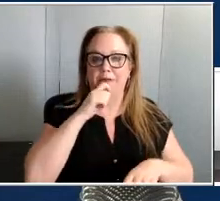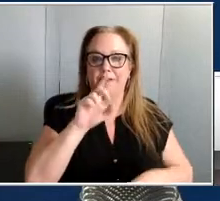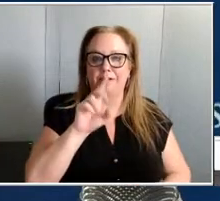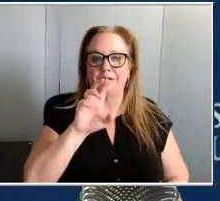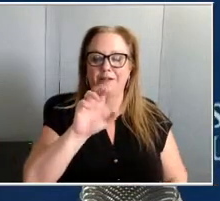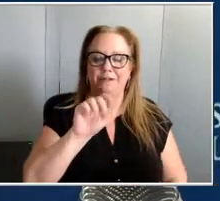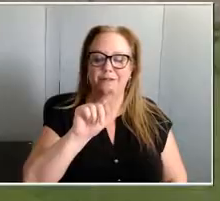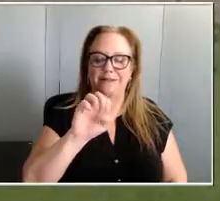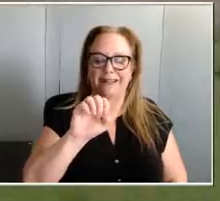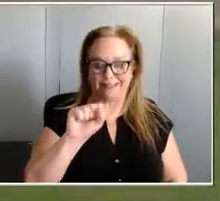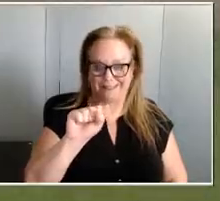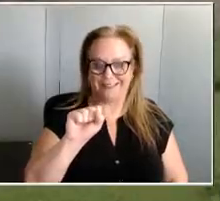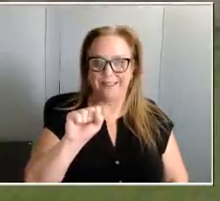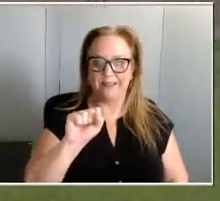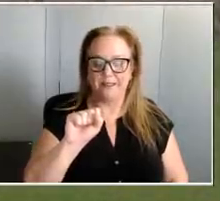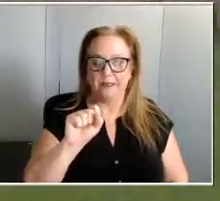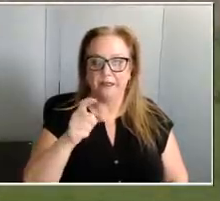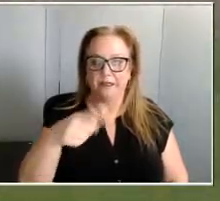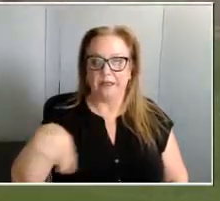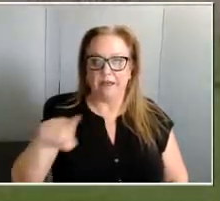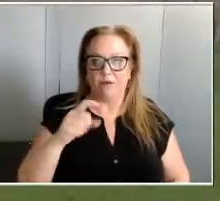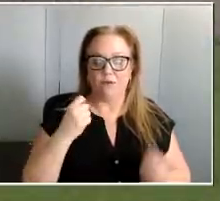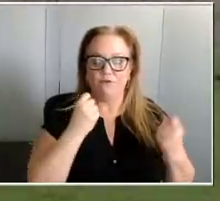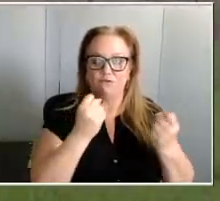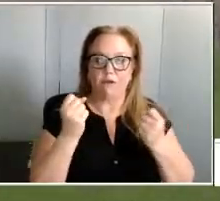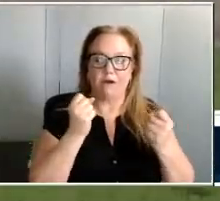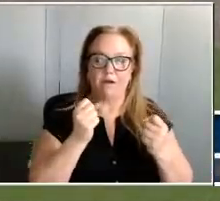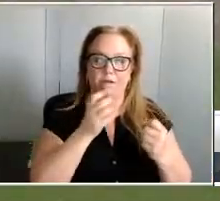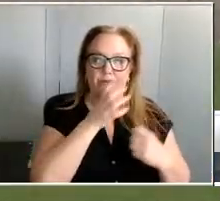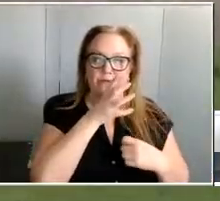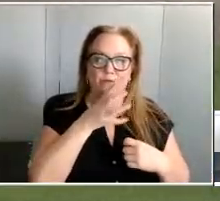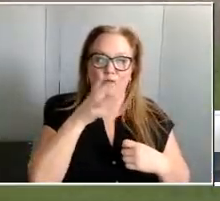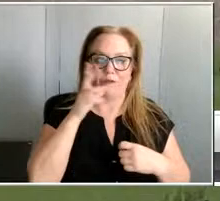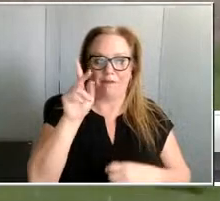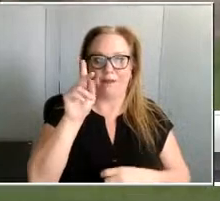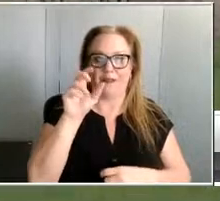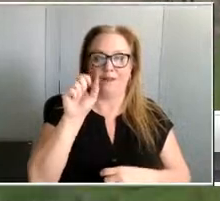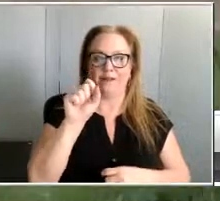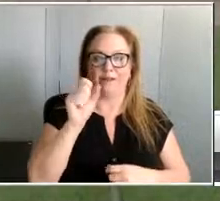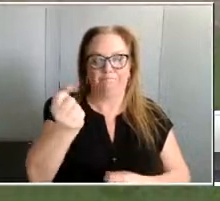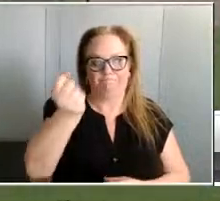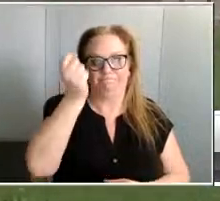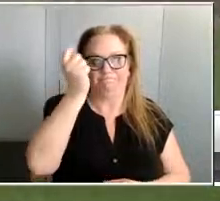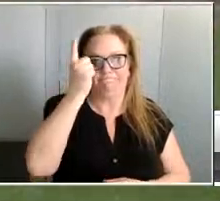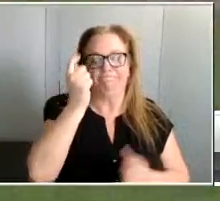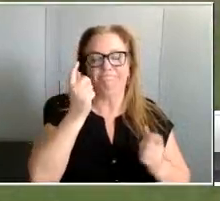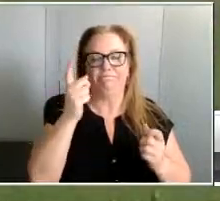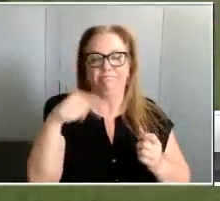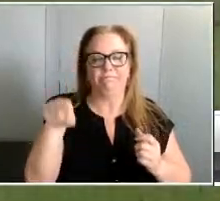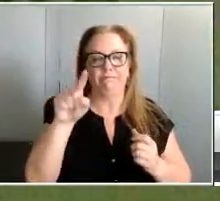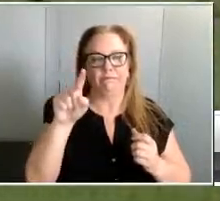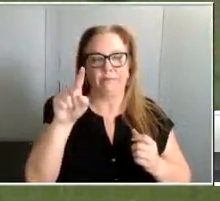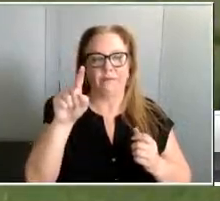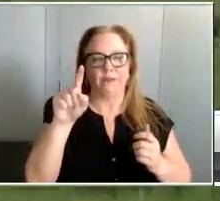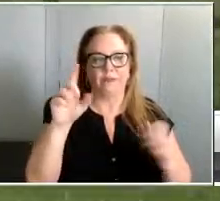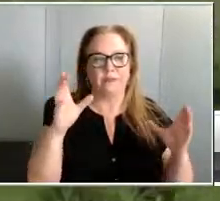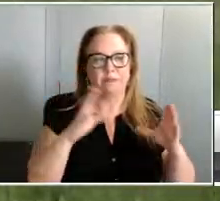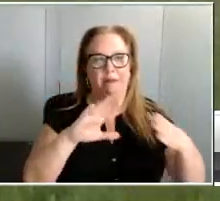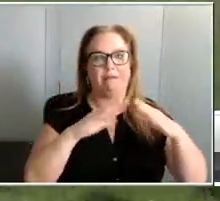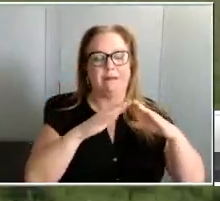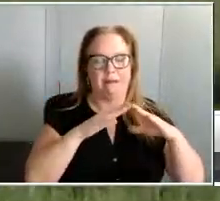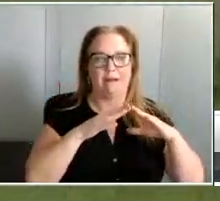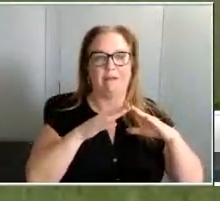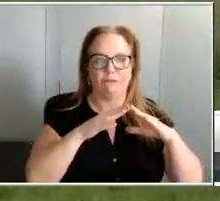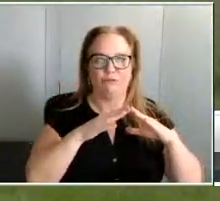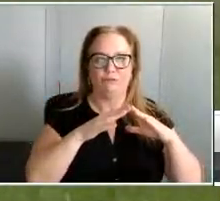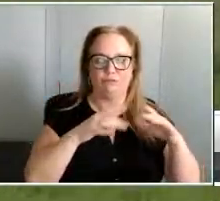Stites. If you take a drive through rural Kansas, you start to understand there are hundreds of small towns that can